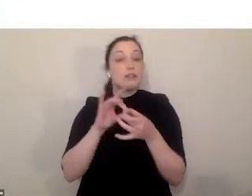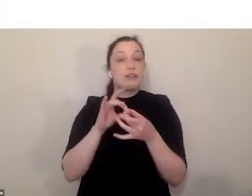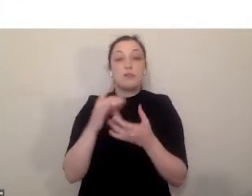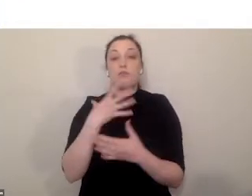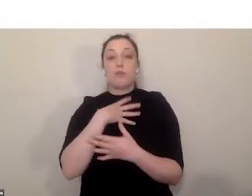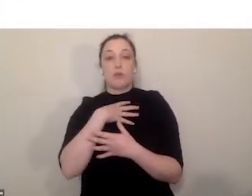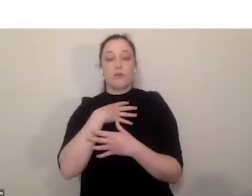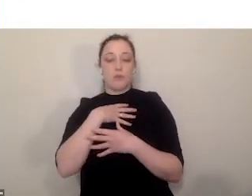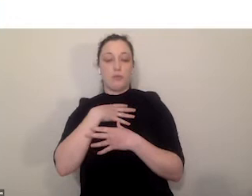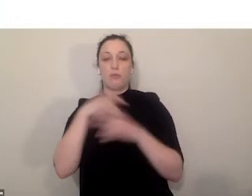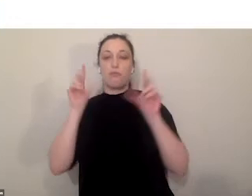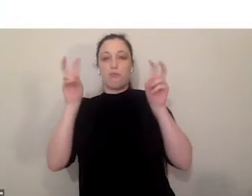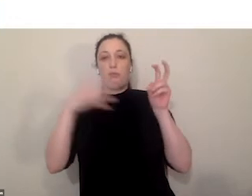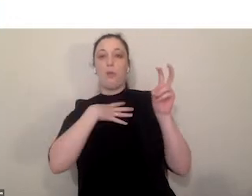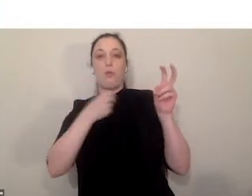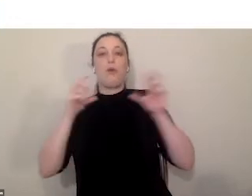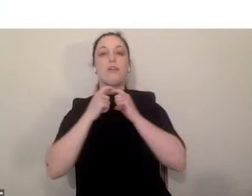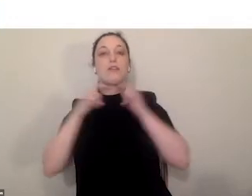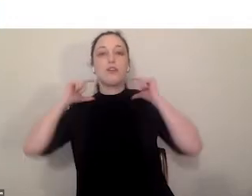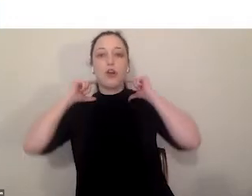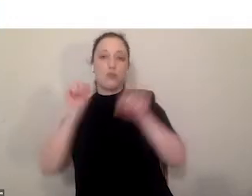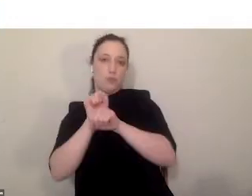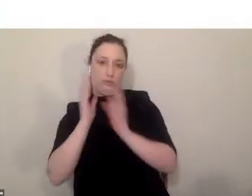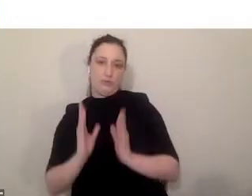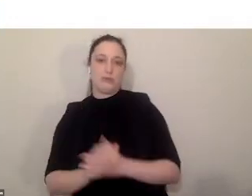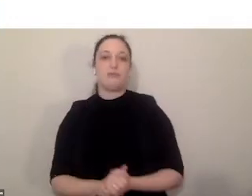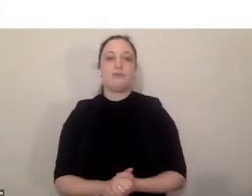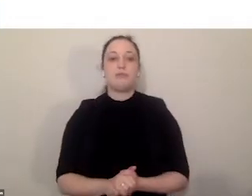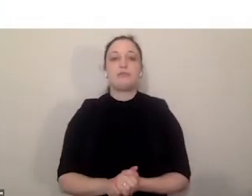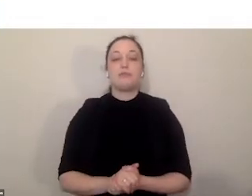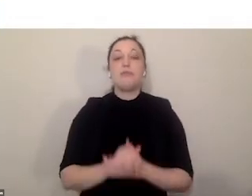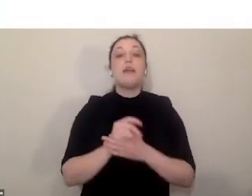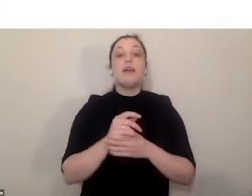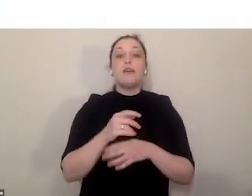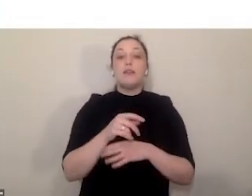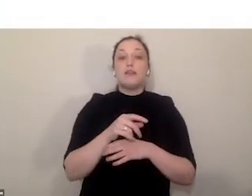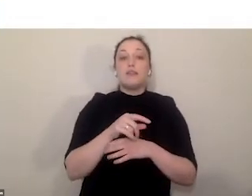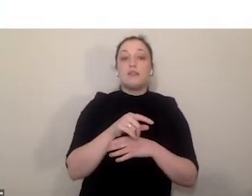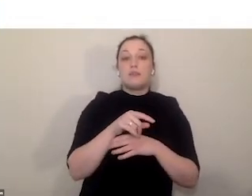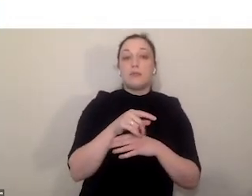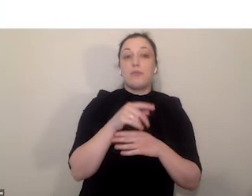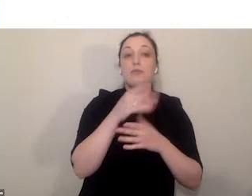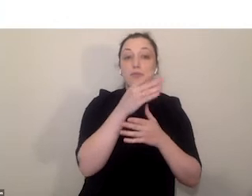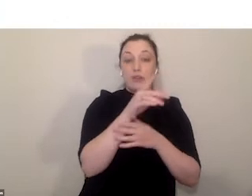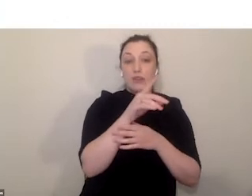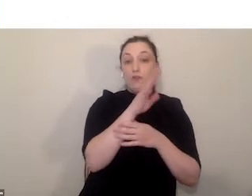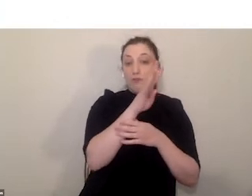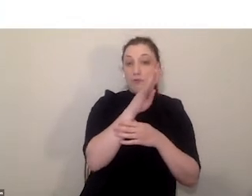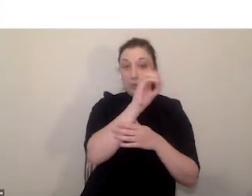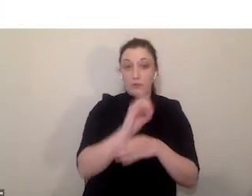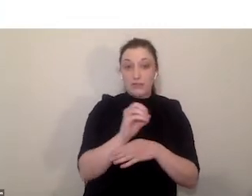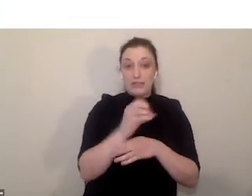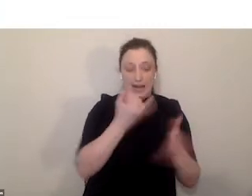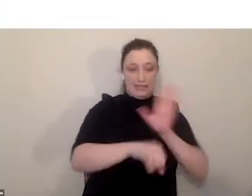those had some kind of a disability, and yet only 4% identified themselves as a person with a disability